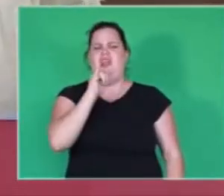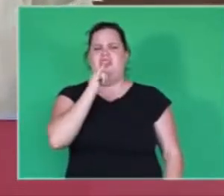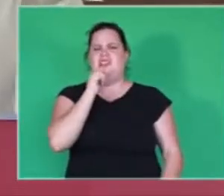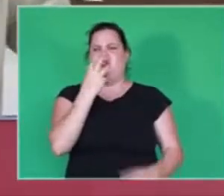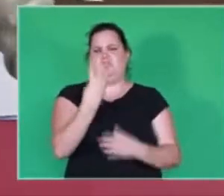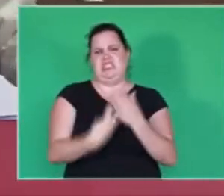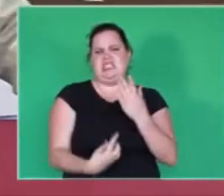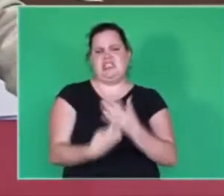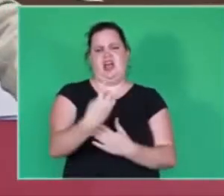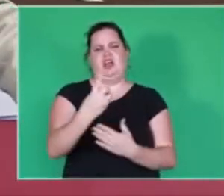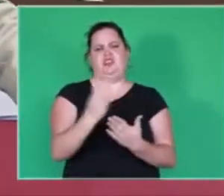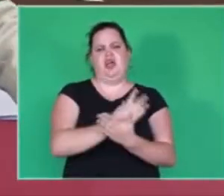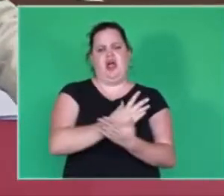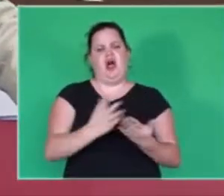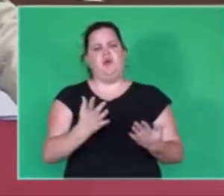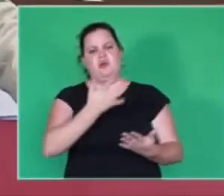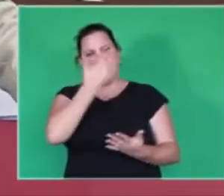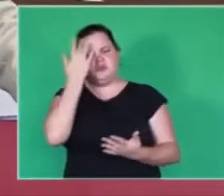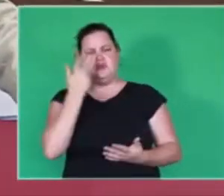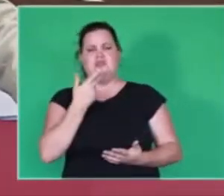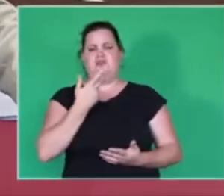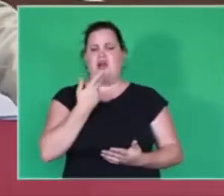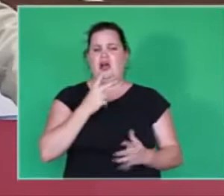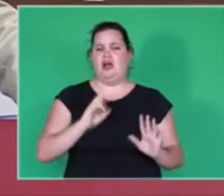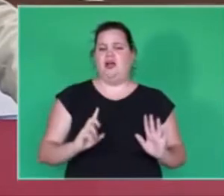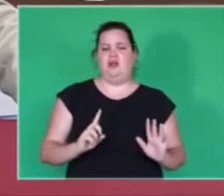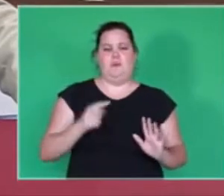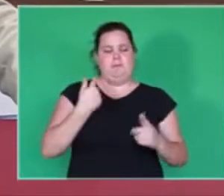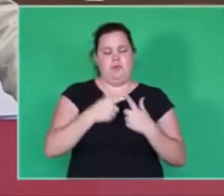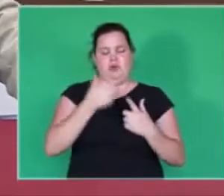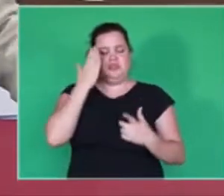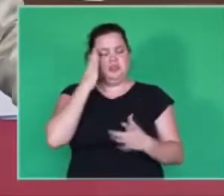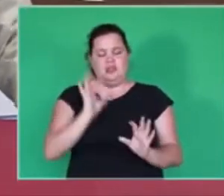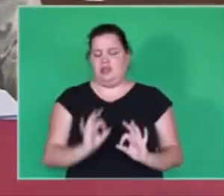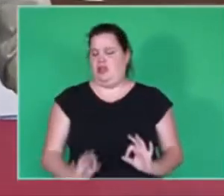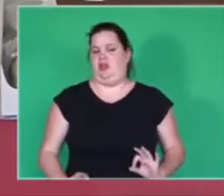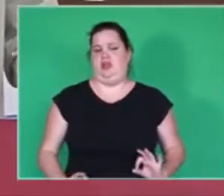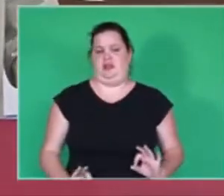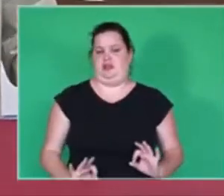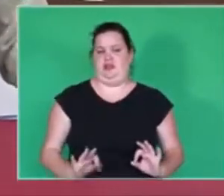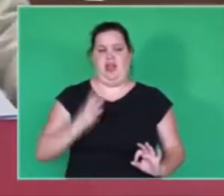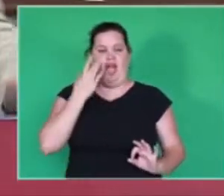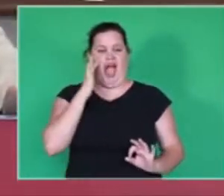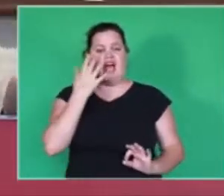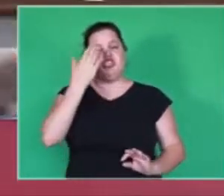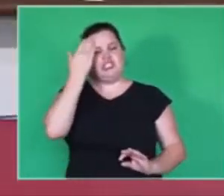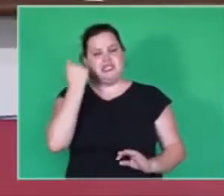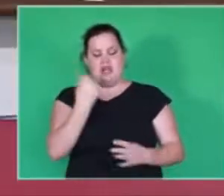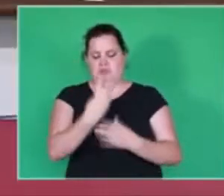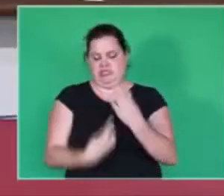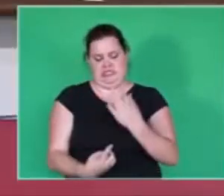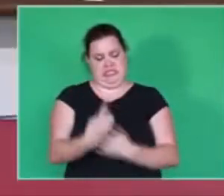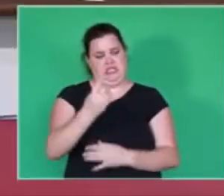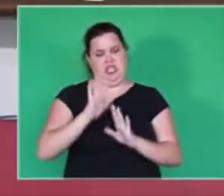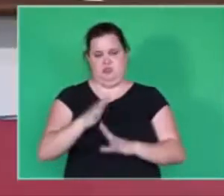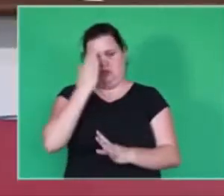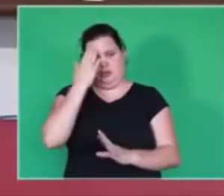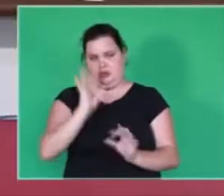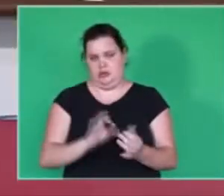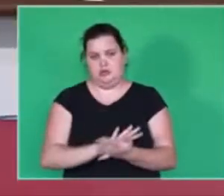Trinity, even what some people say today because they don't understand anything about the Trinity. So